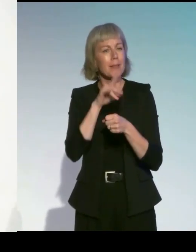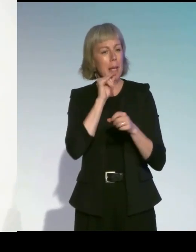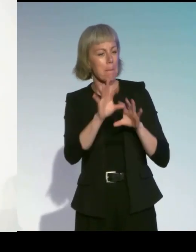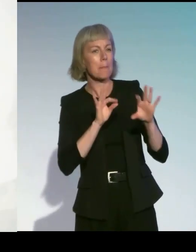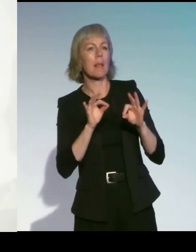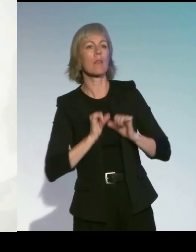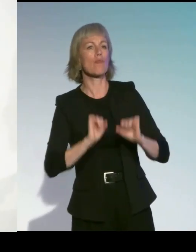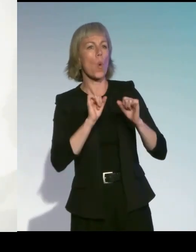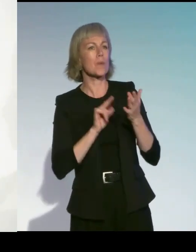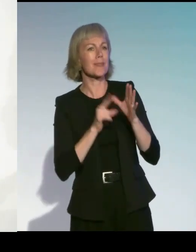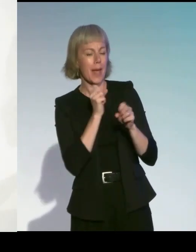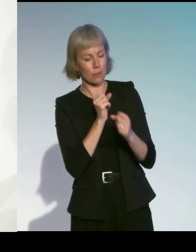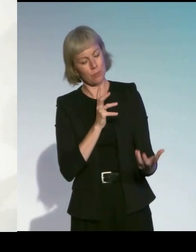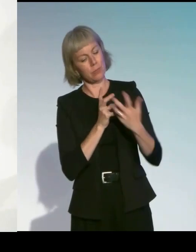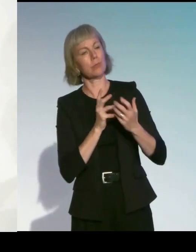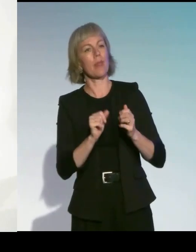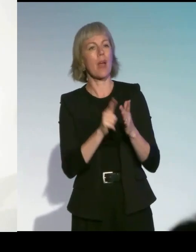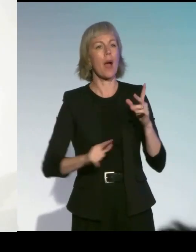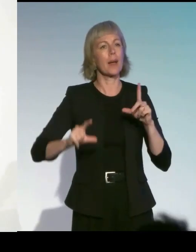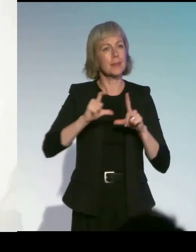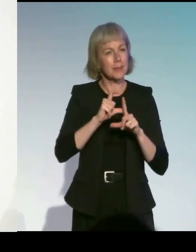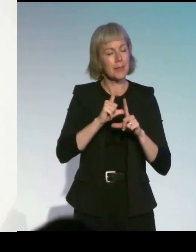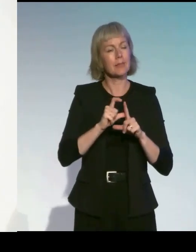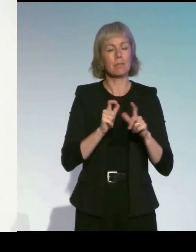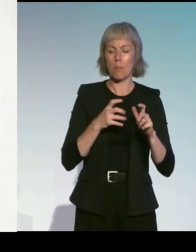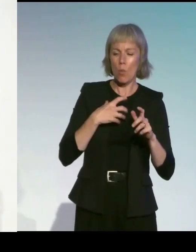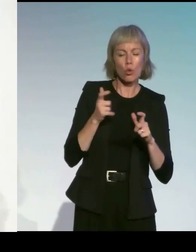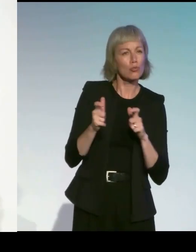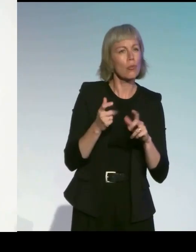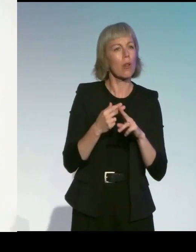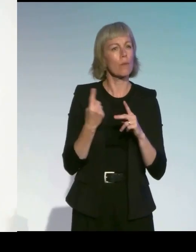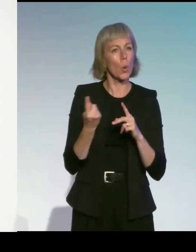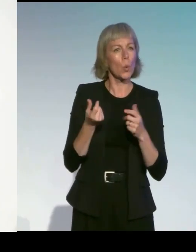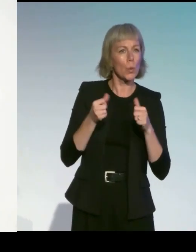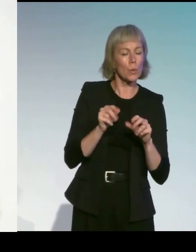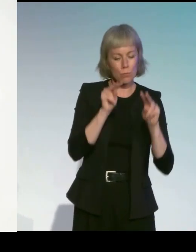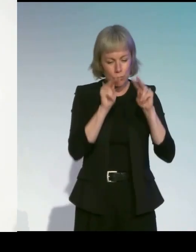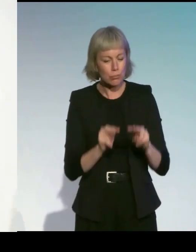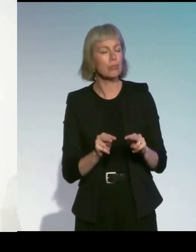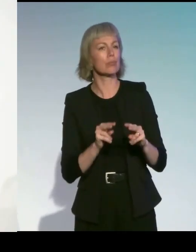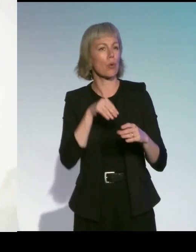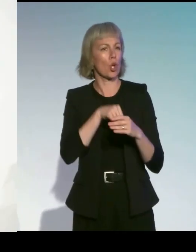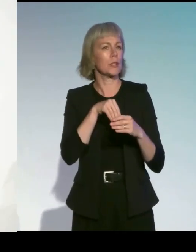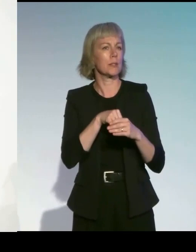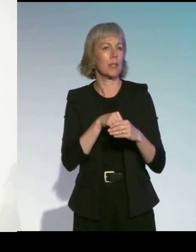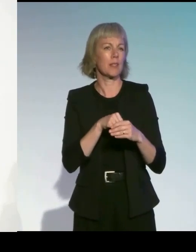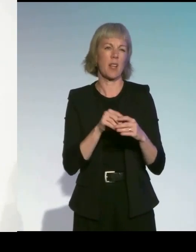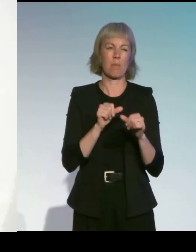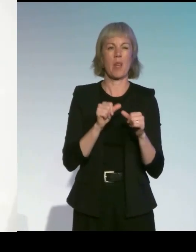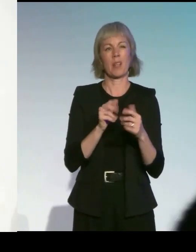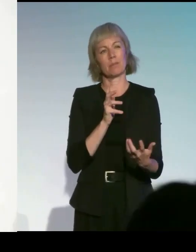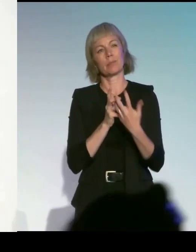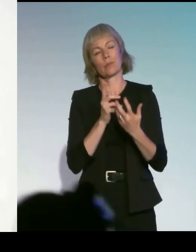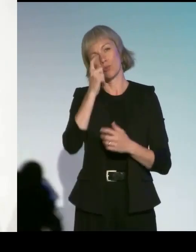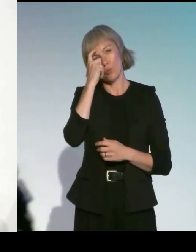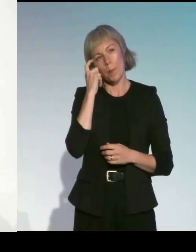with the tagging systems and also the user options to ensure that people can navigate spaces in a kind of a trauma-informed way. But